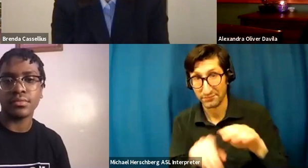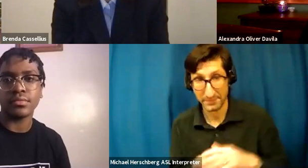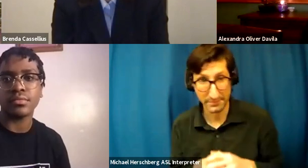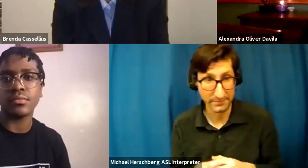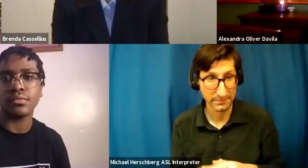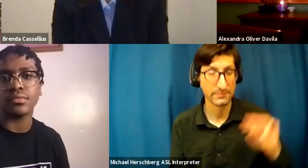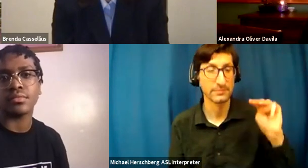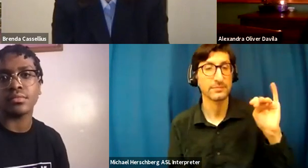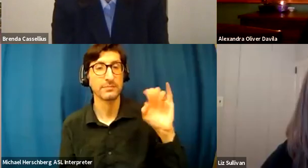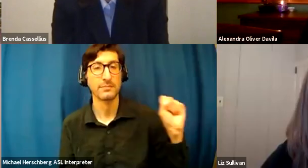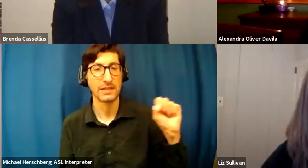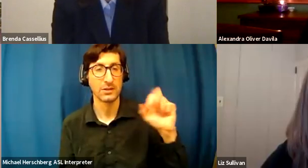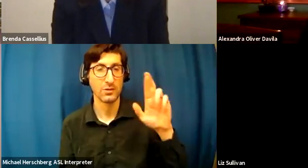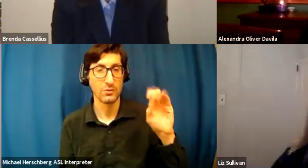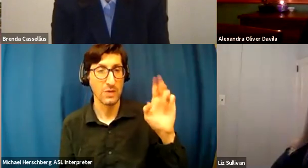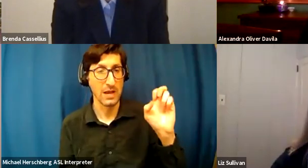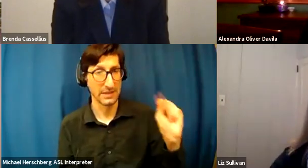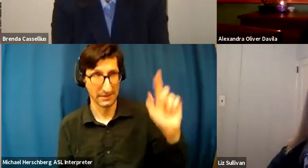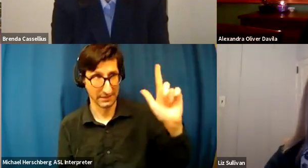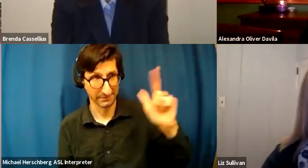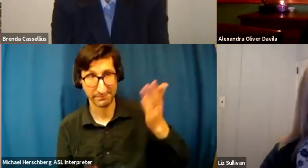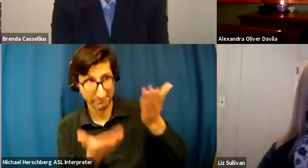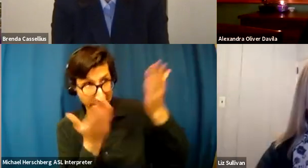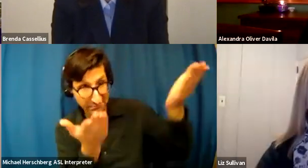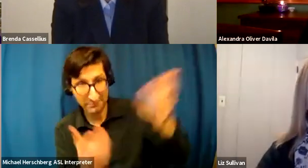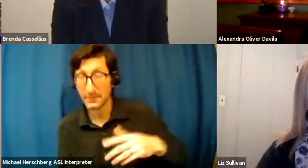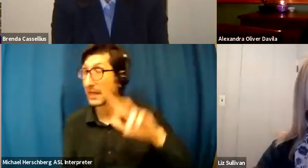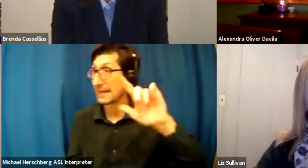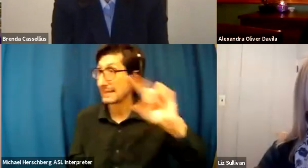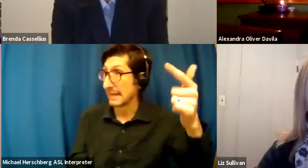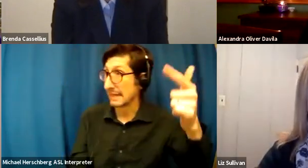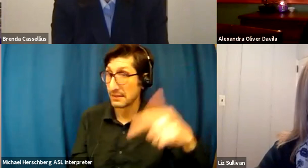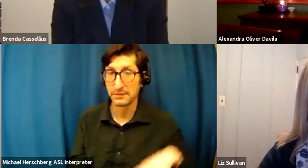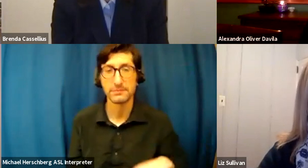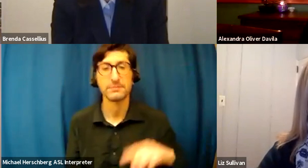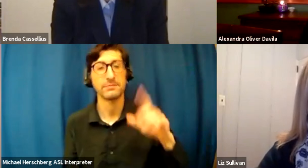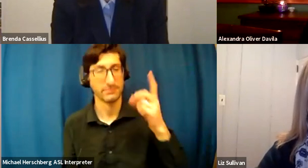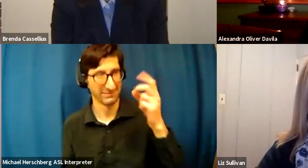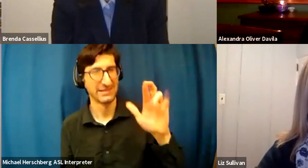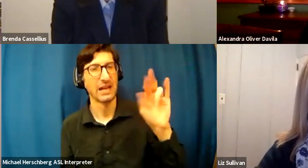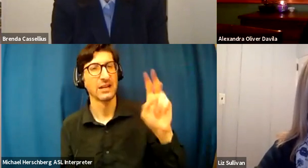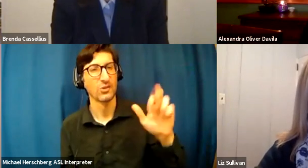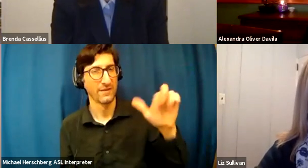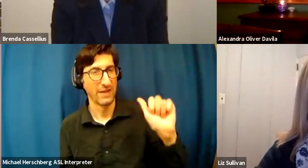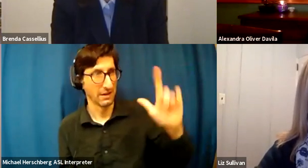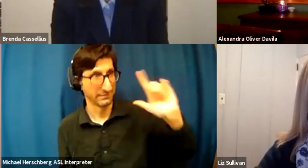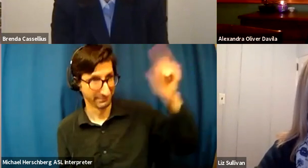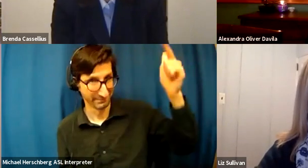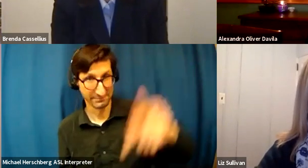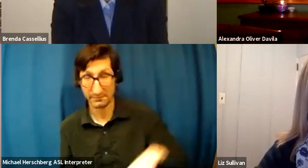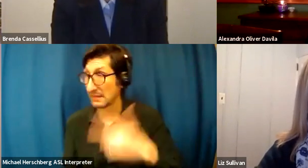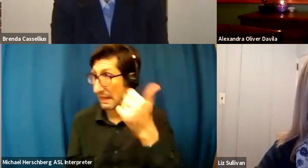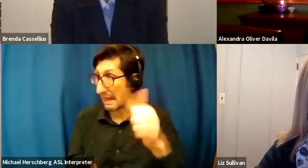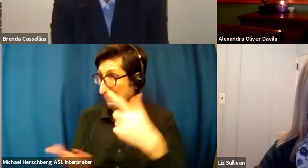So moved. Thank you, Ms. Robinson. Is there a second? Thank you, second. Dr. Rivera. Is there any discussion